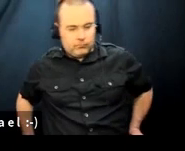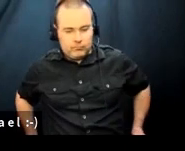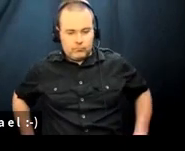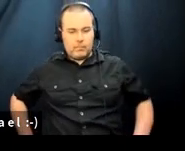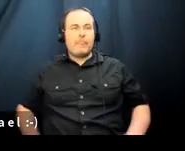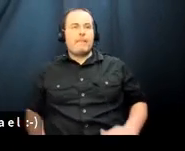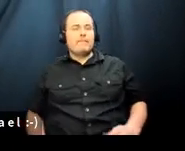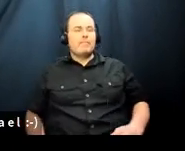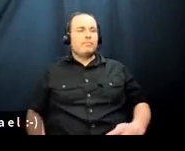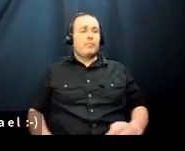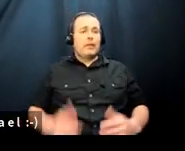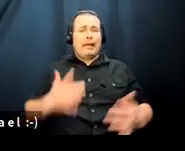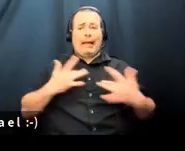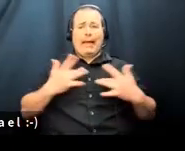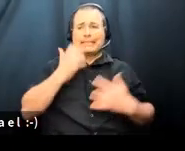child the other 6.